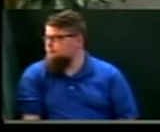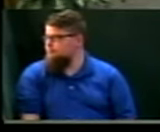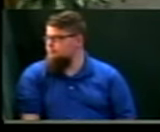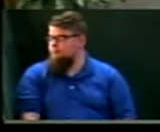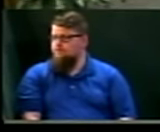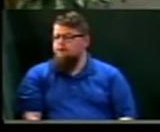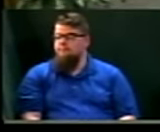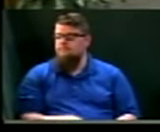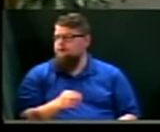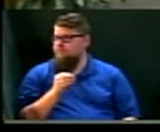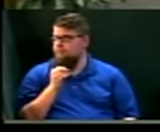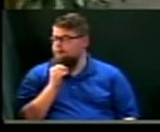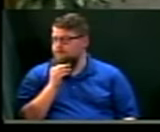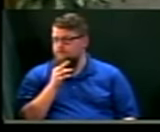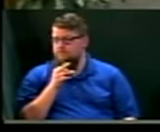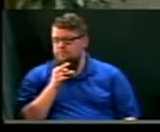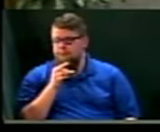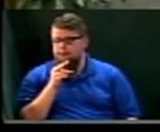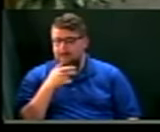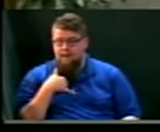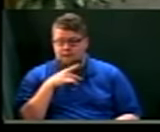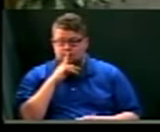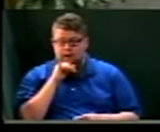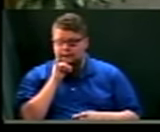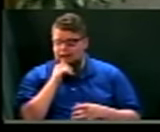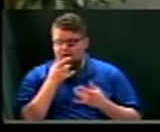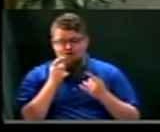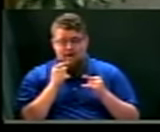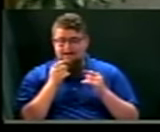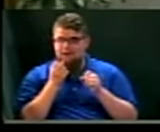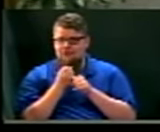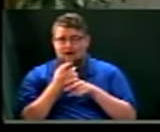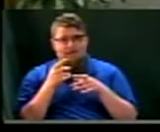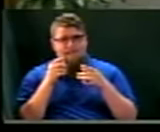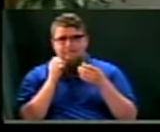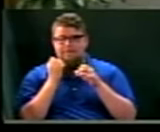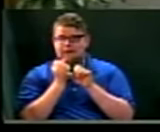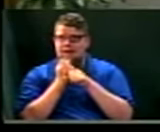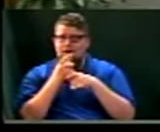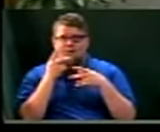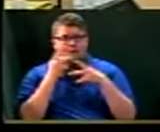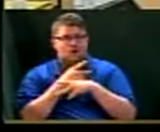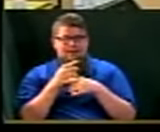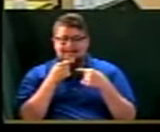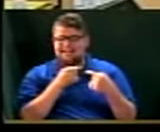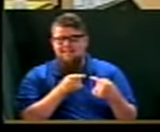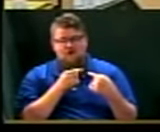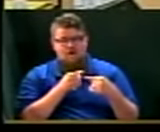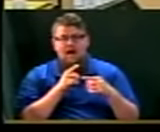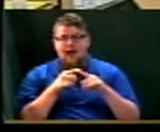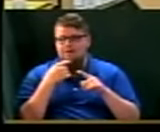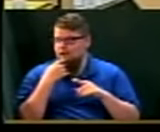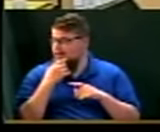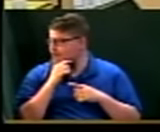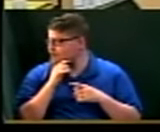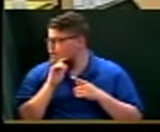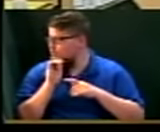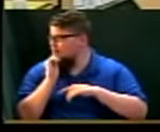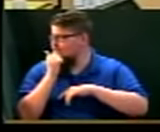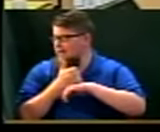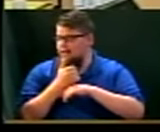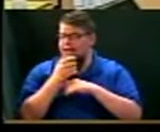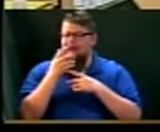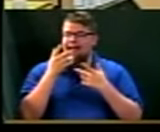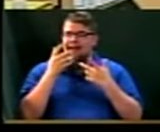Ms. Fugit? Thank you again. I am really not trying to make this difficult. I'm just saying you are setting a precedent. I understand.